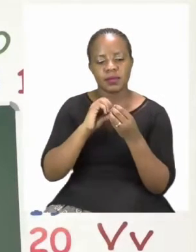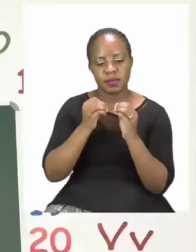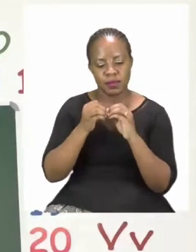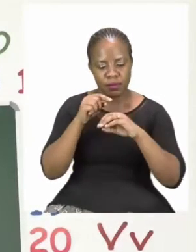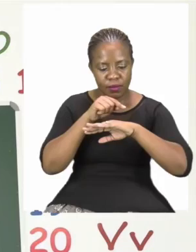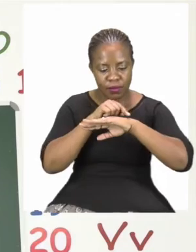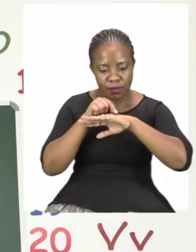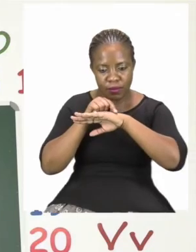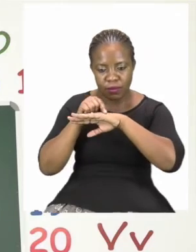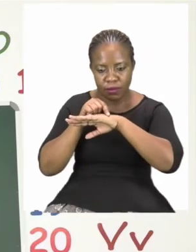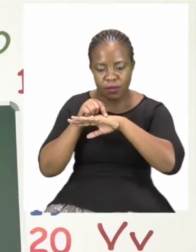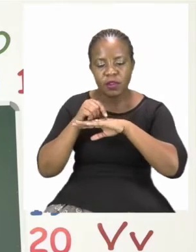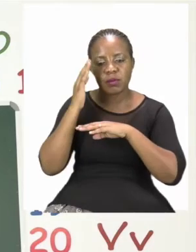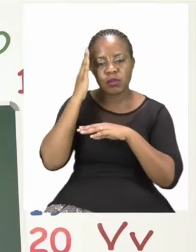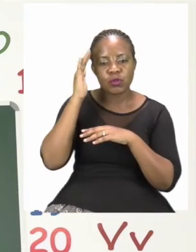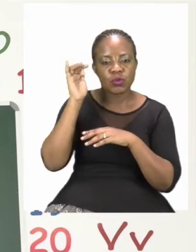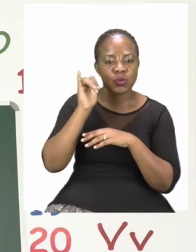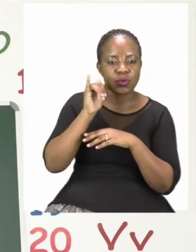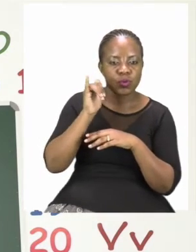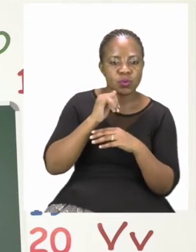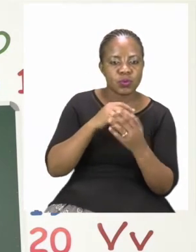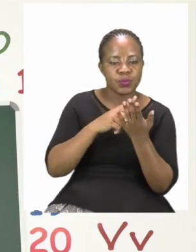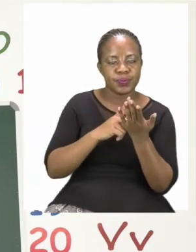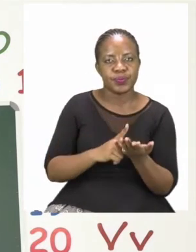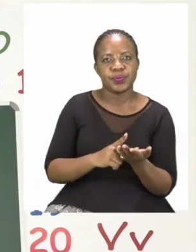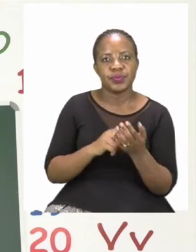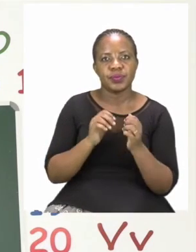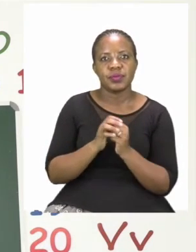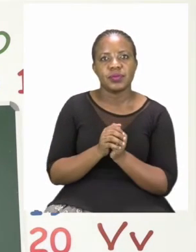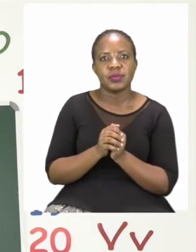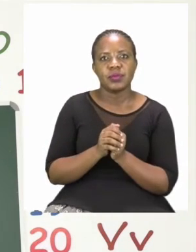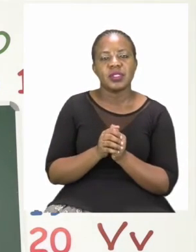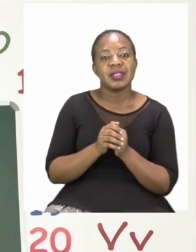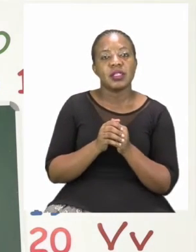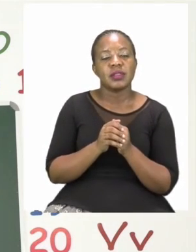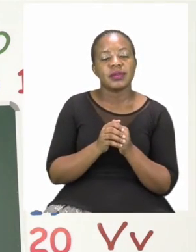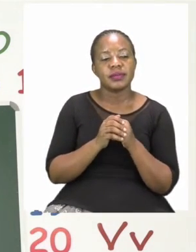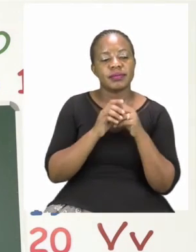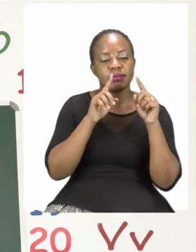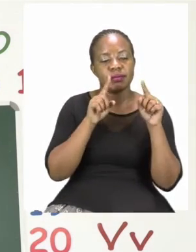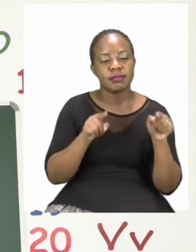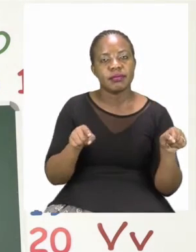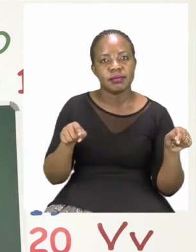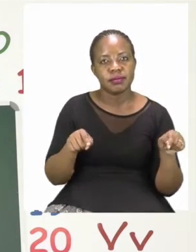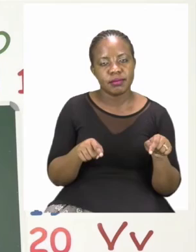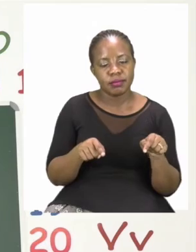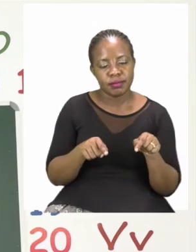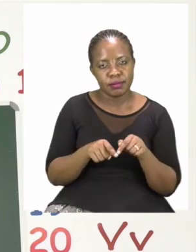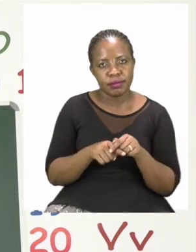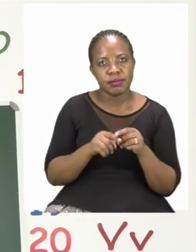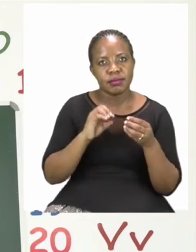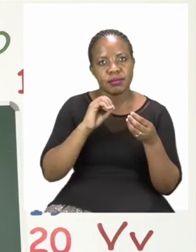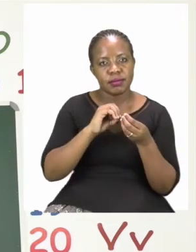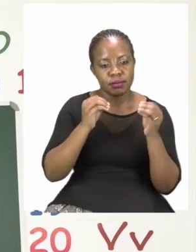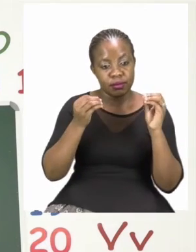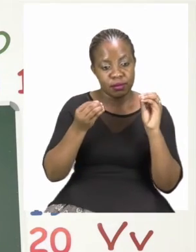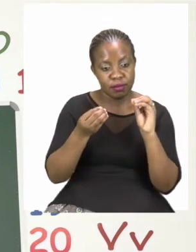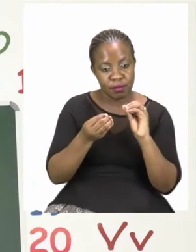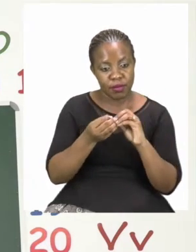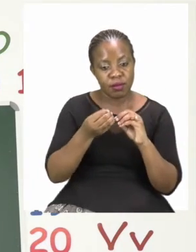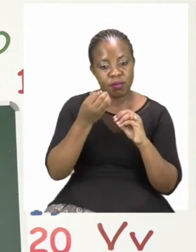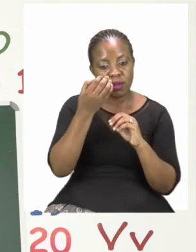Now on the board, I have the same numbers that you do. And we are going to do the first